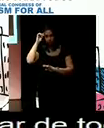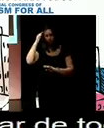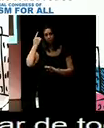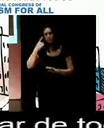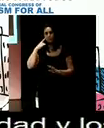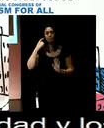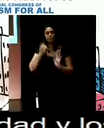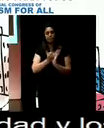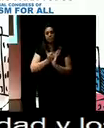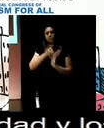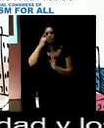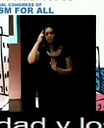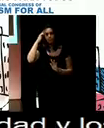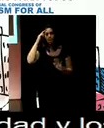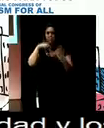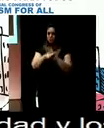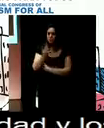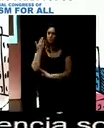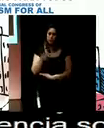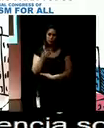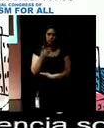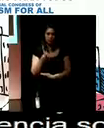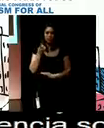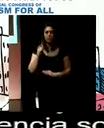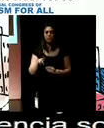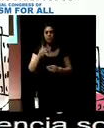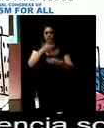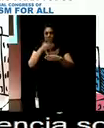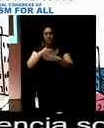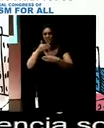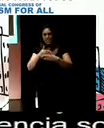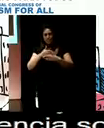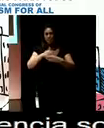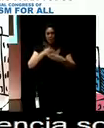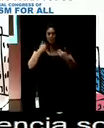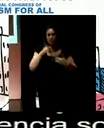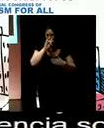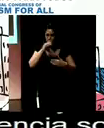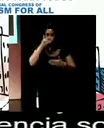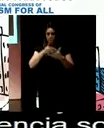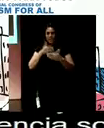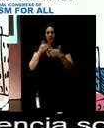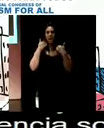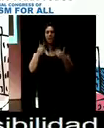awareness on accessibility and have to break down attitudinal barriers that limit